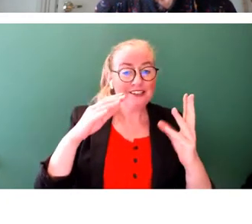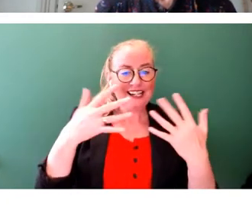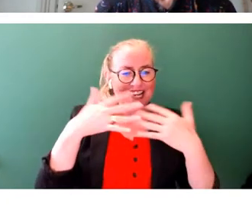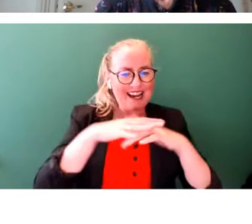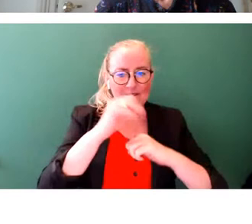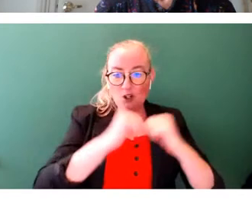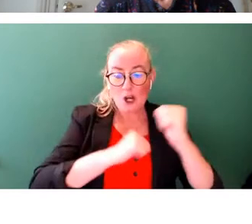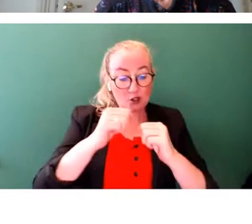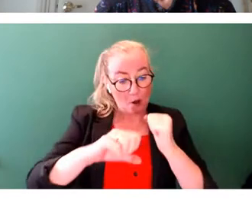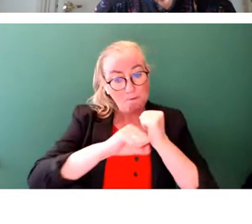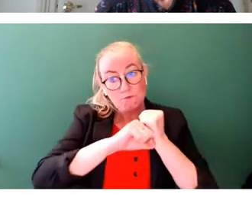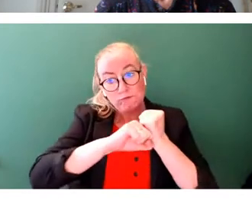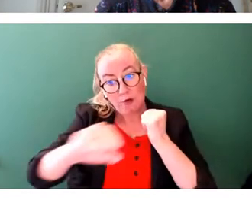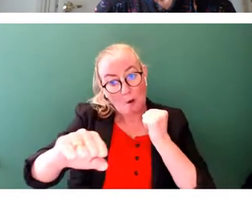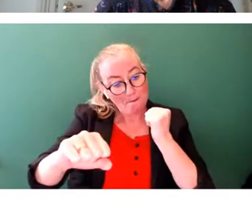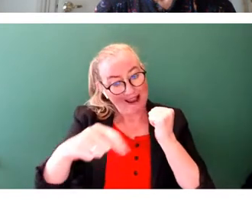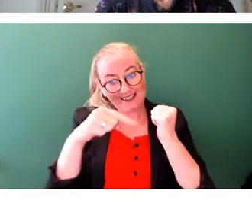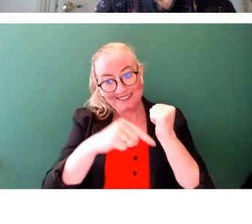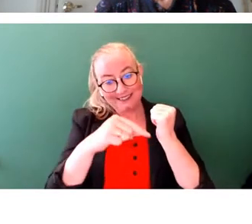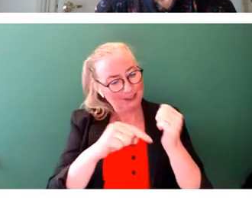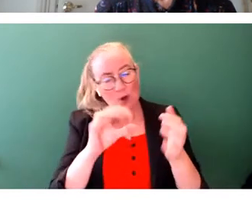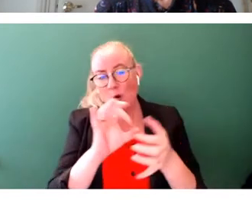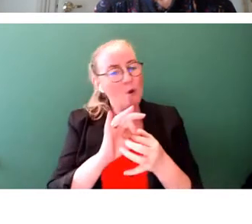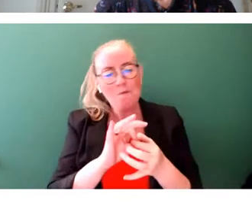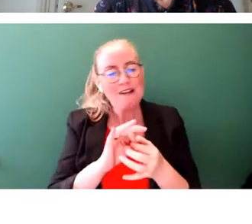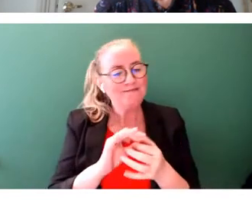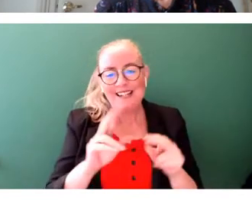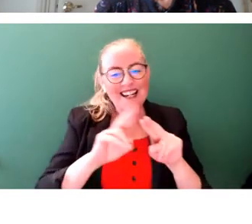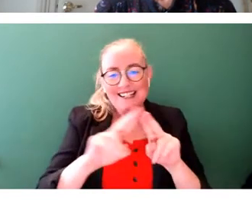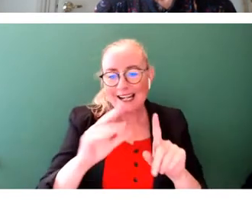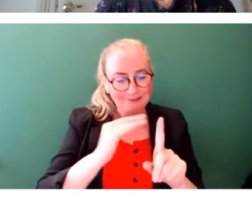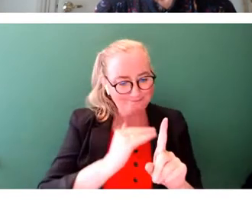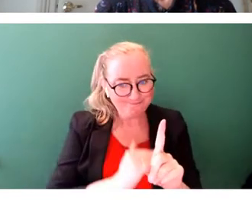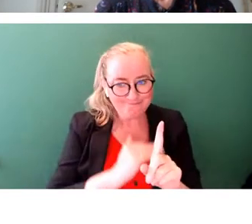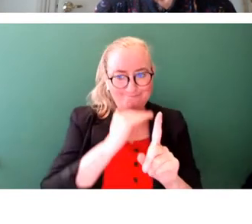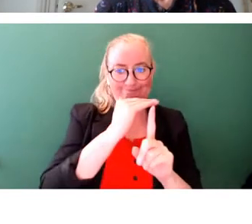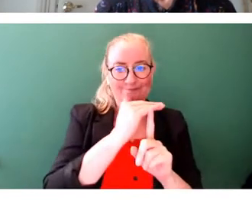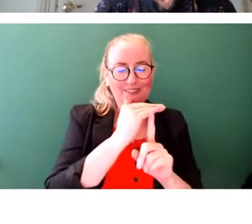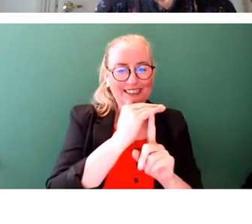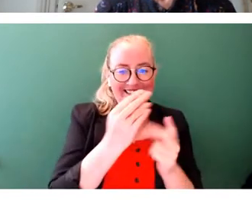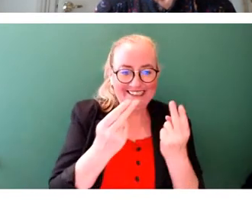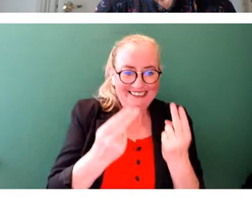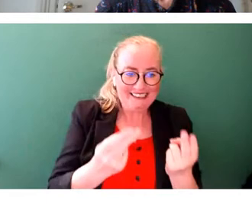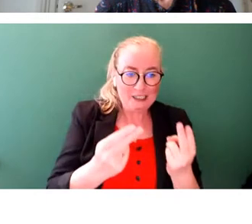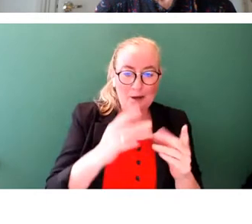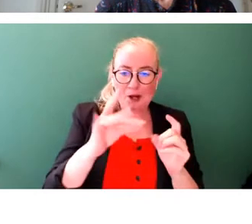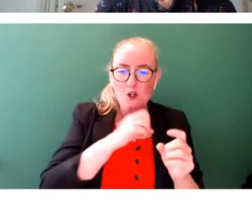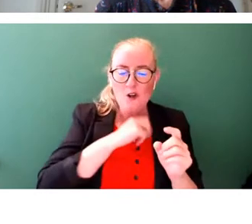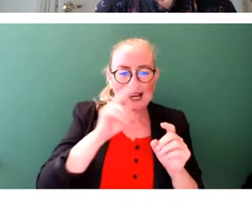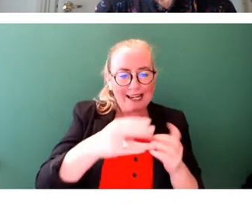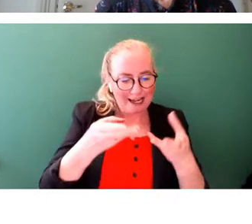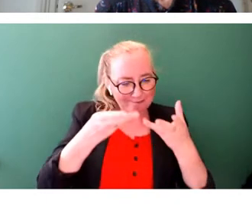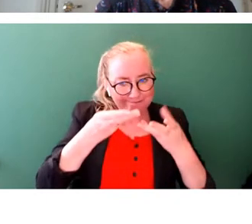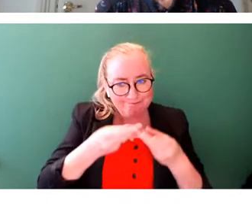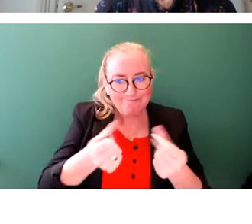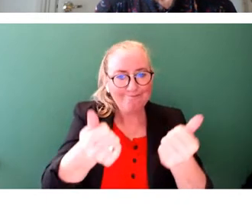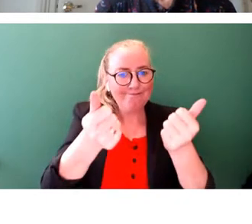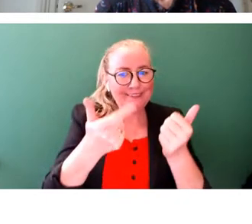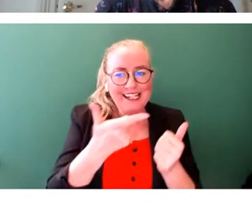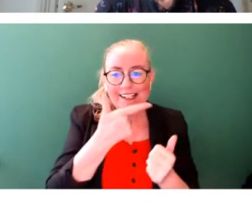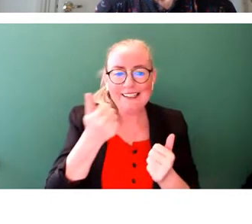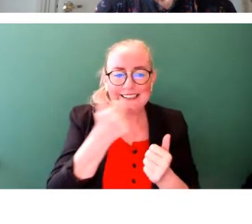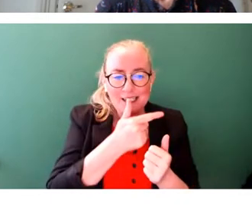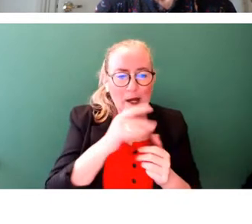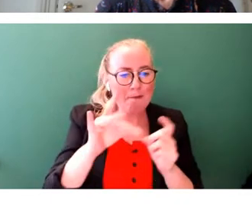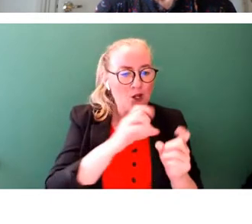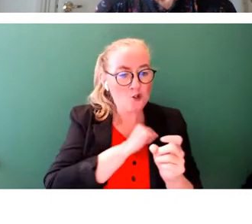actual broadband in homes might not necessarily be up to what's needed to make sure that it flows nice and easy, and to kind of